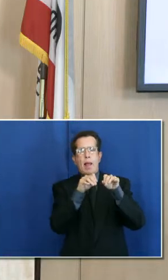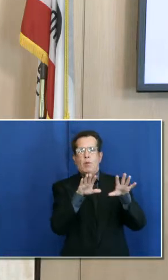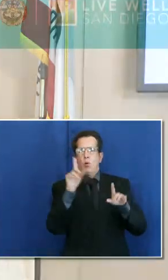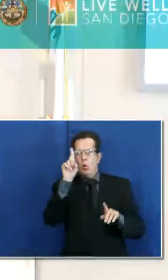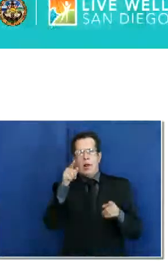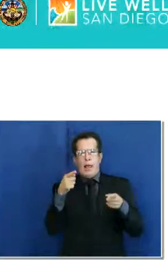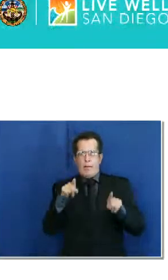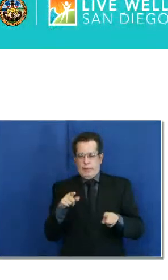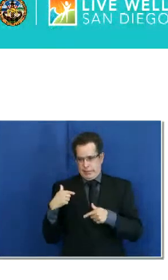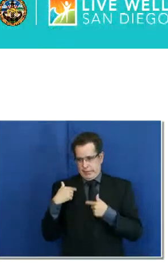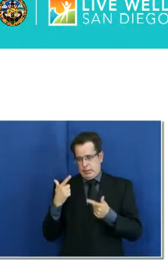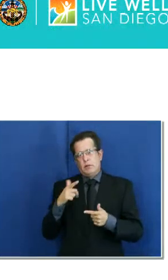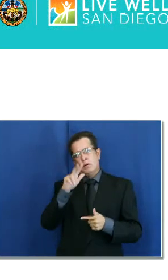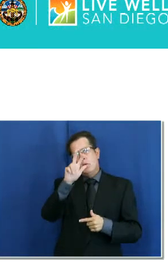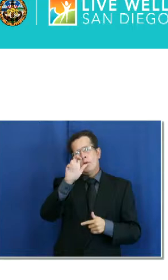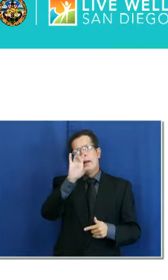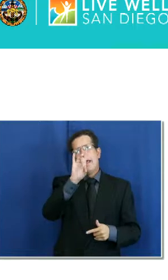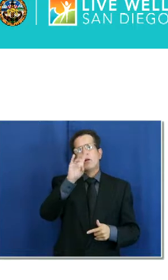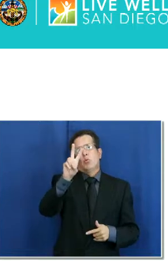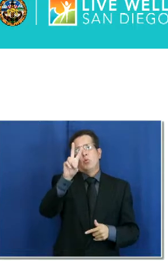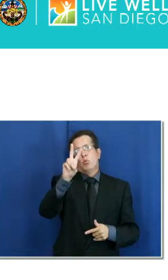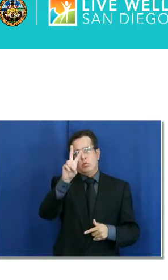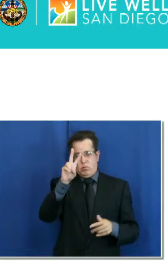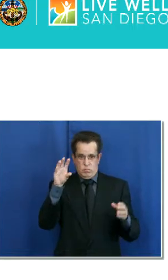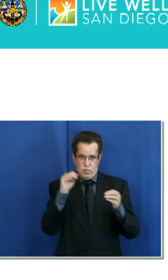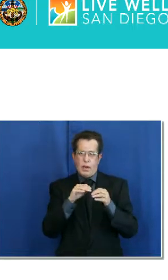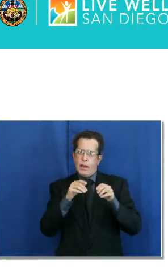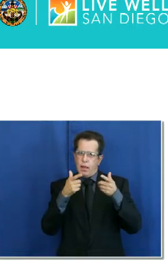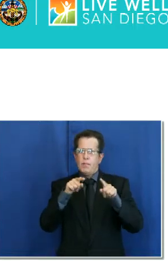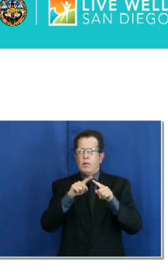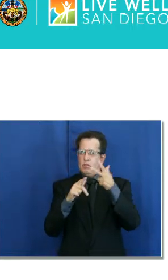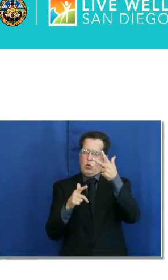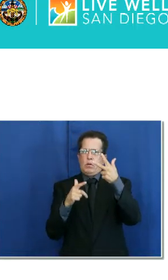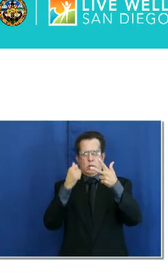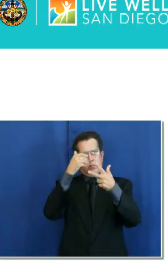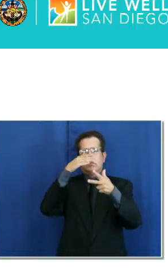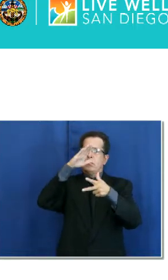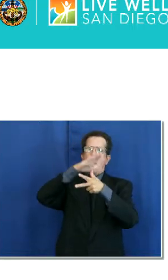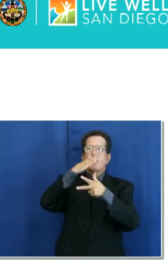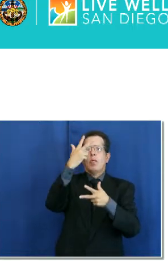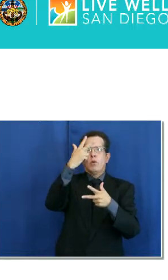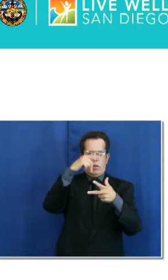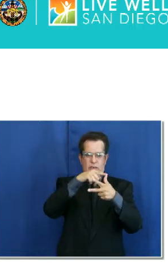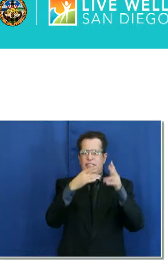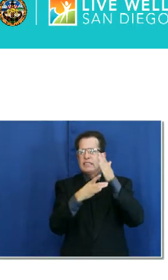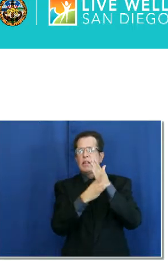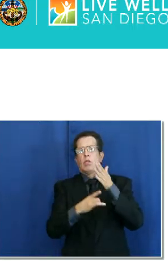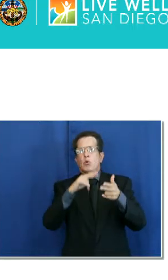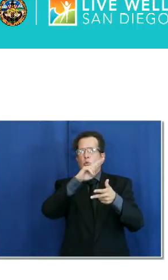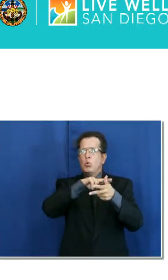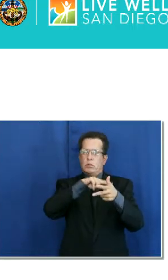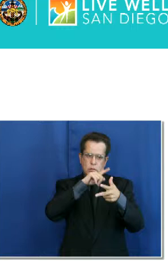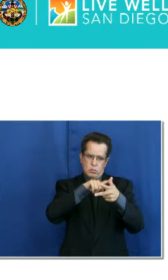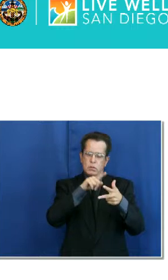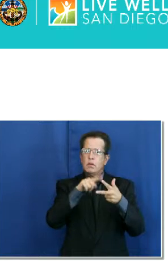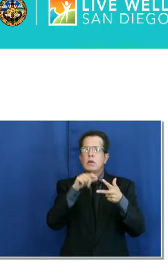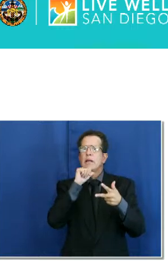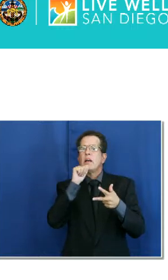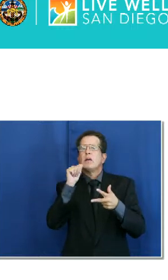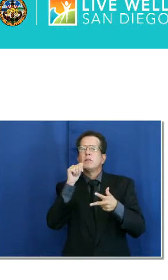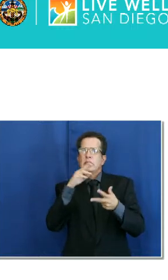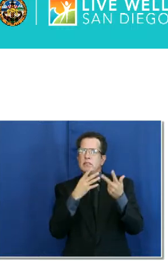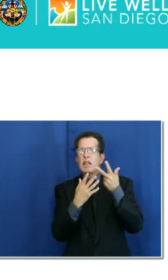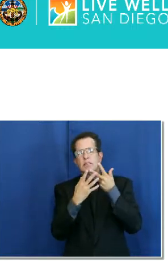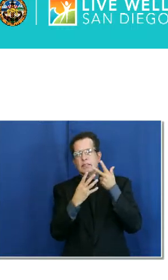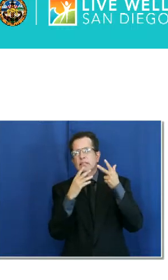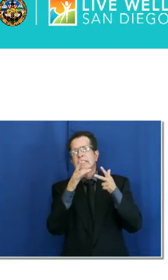pandemic, 382 total outbreaks have occurred in 3 categories: skilled nursing facilities, non-skilled nursing